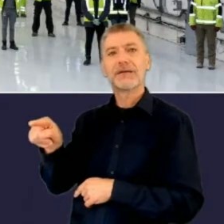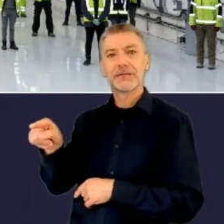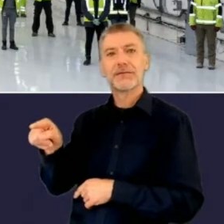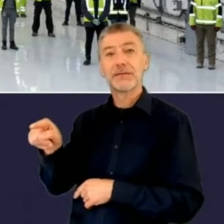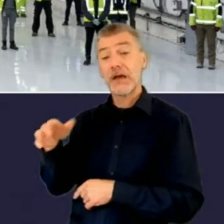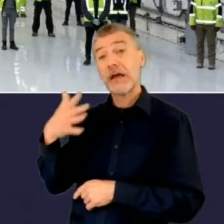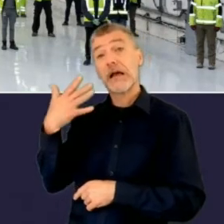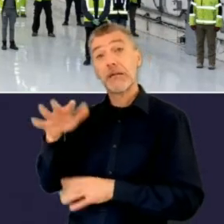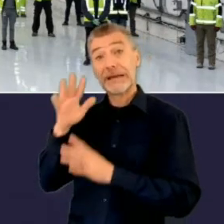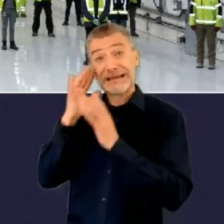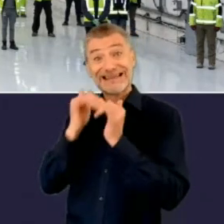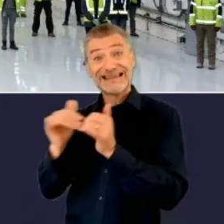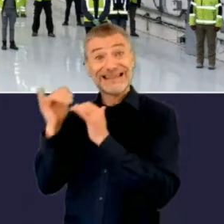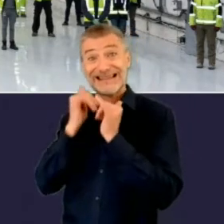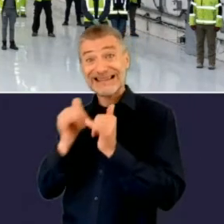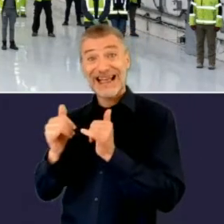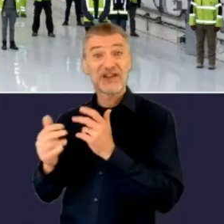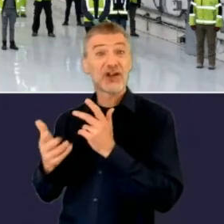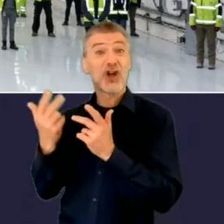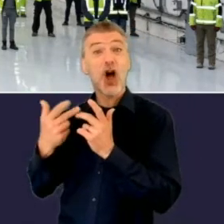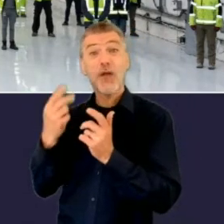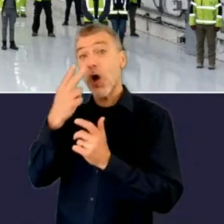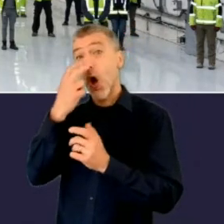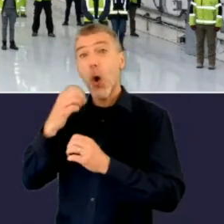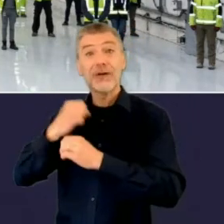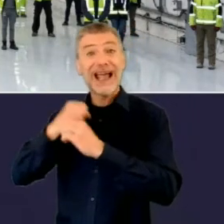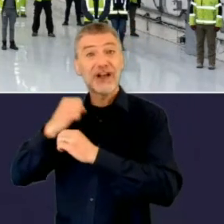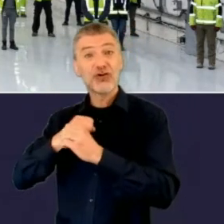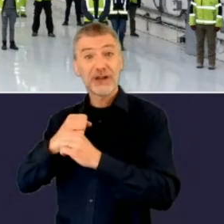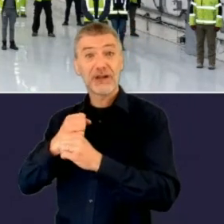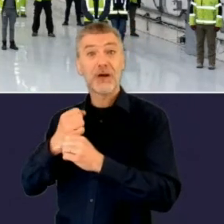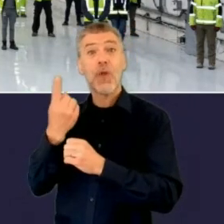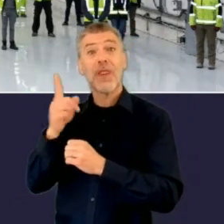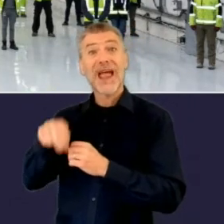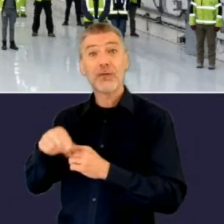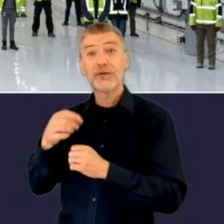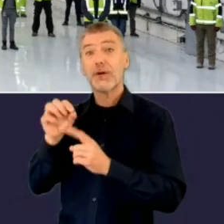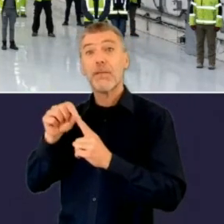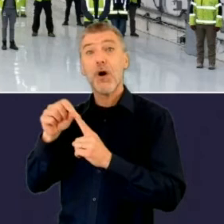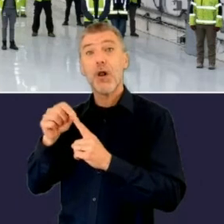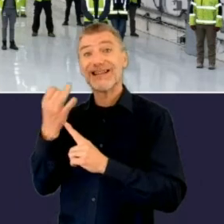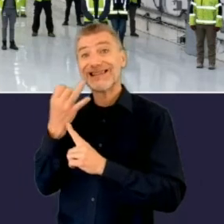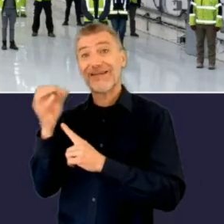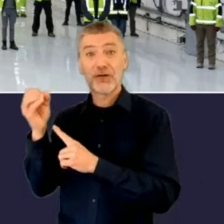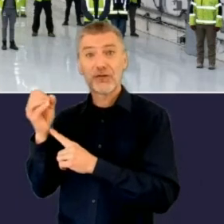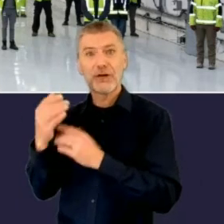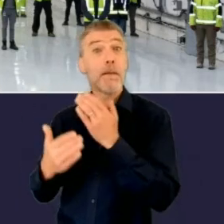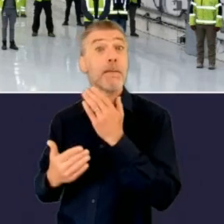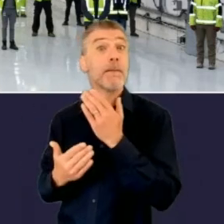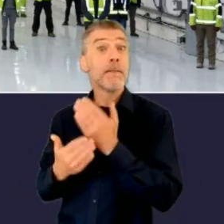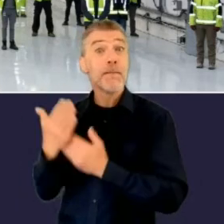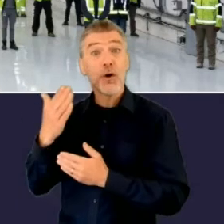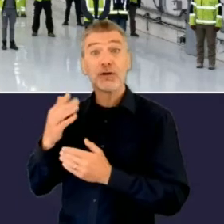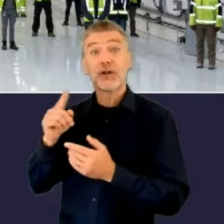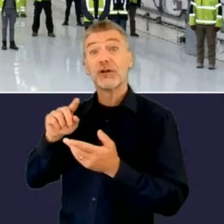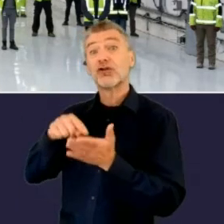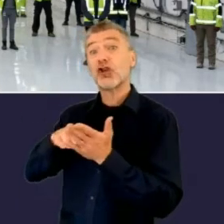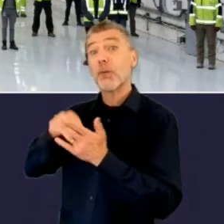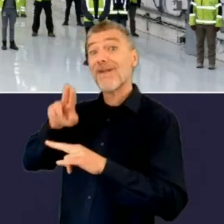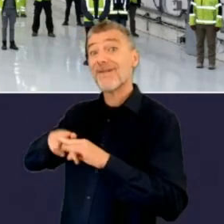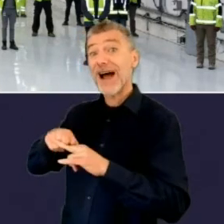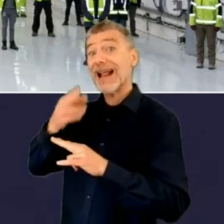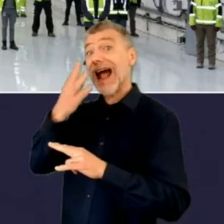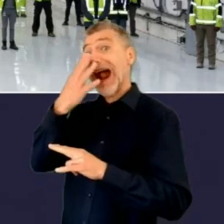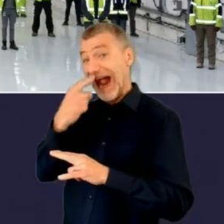Trent 1000 engine and our Pearl 700 engine, and it showed that modern turbofans can successfully run on it, paving the way to a